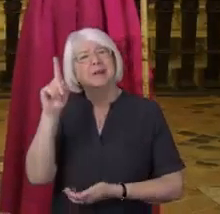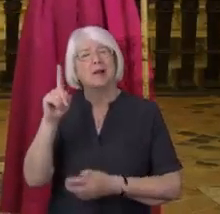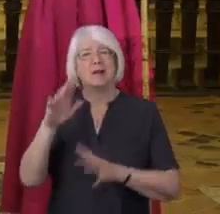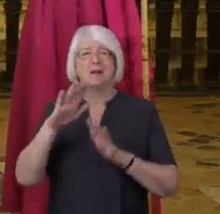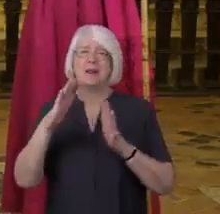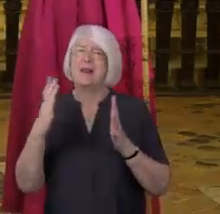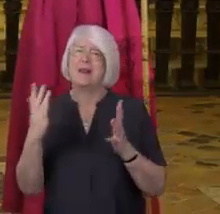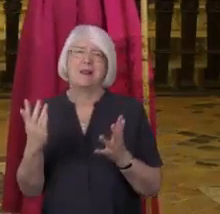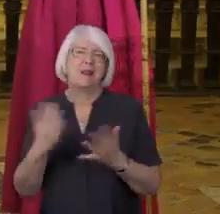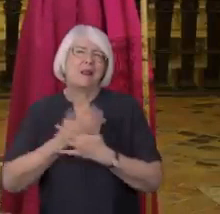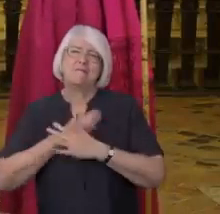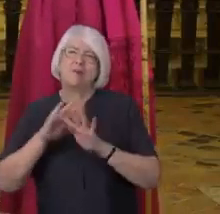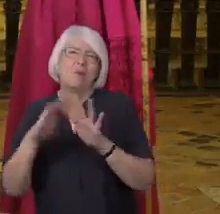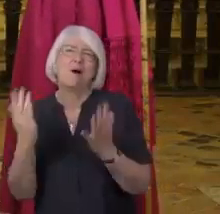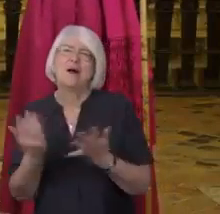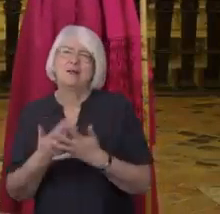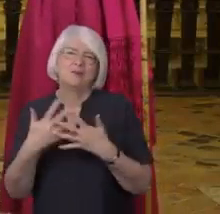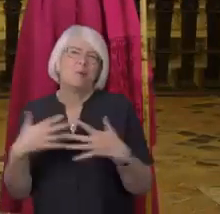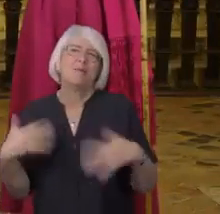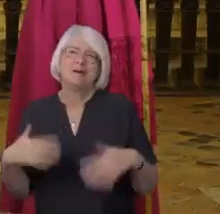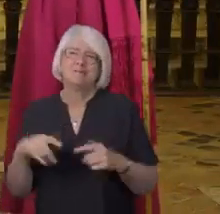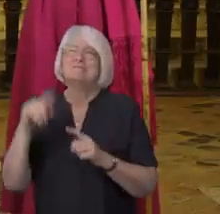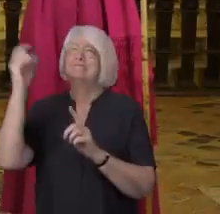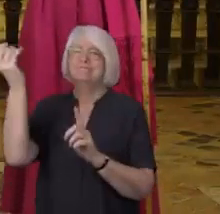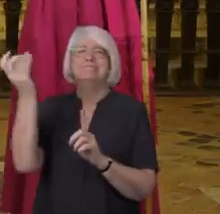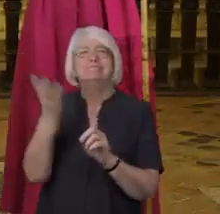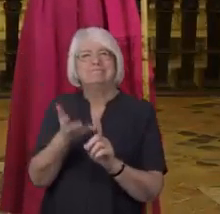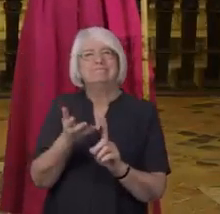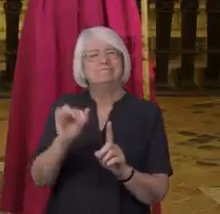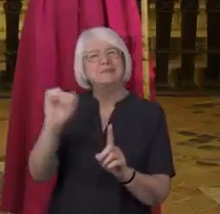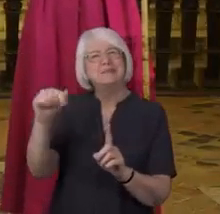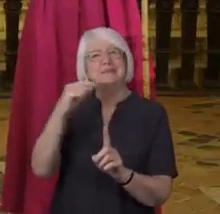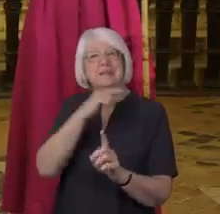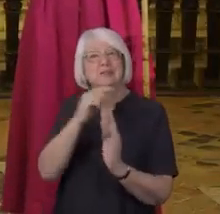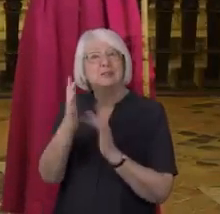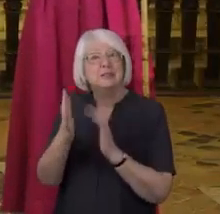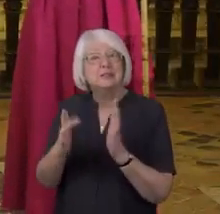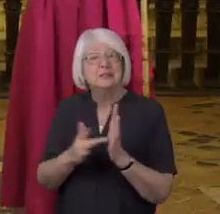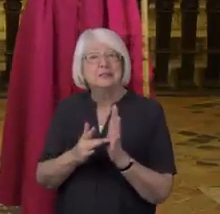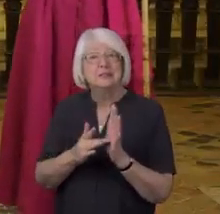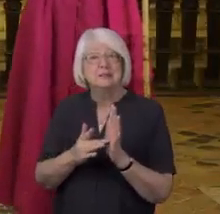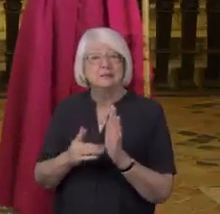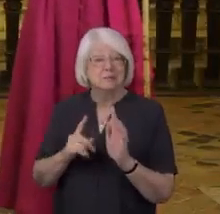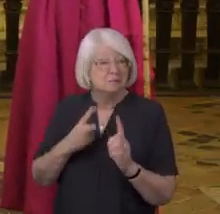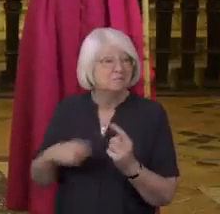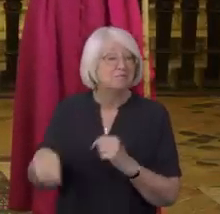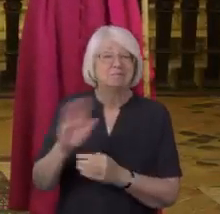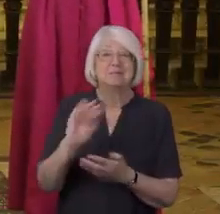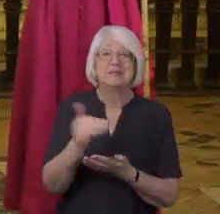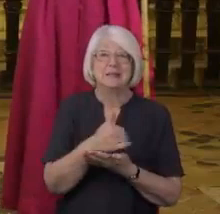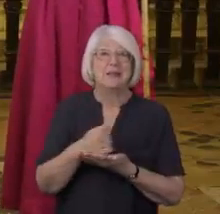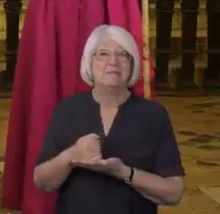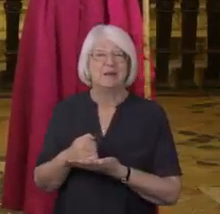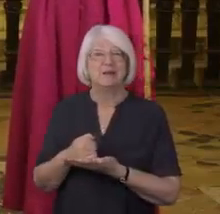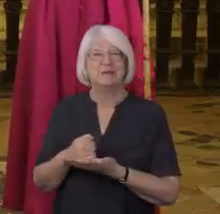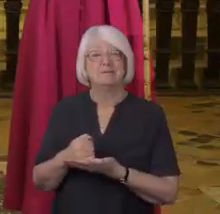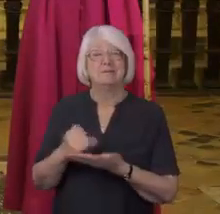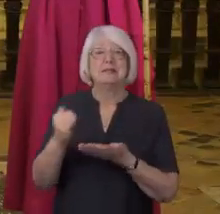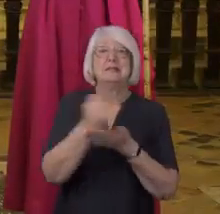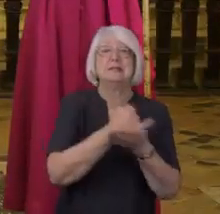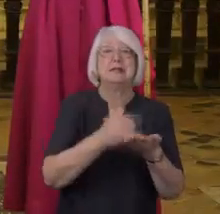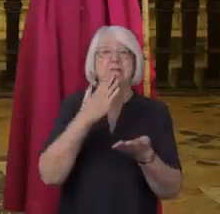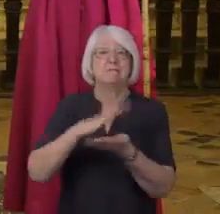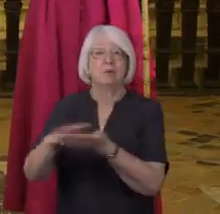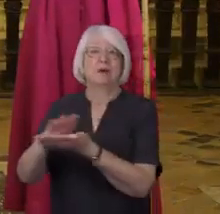the world so much that he sent his Son, Jesus Christ, to be our Saviour, forgive you your sins